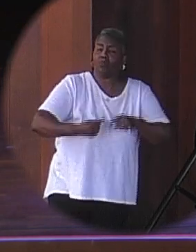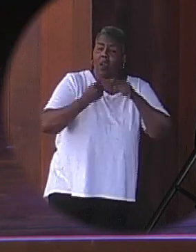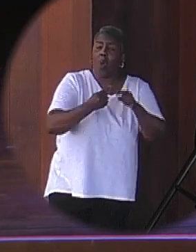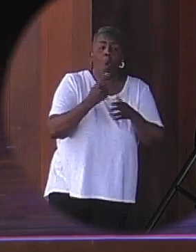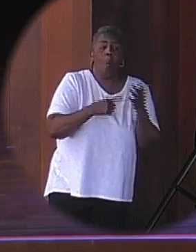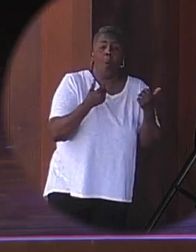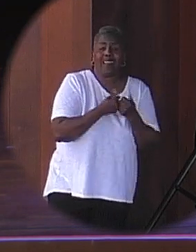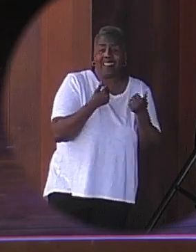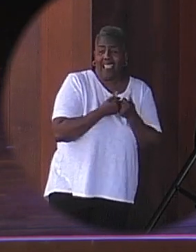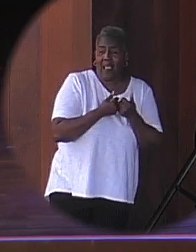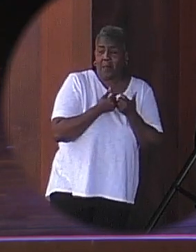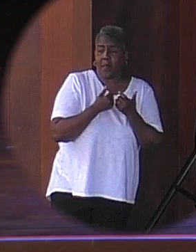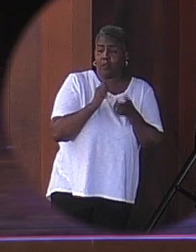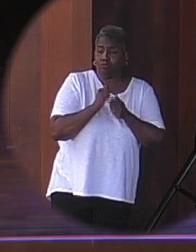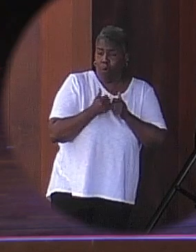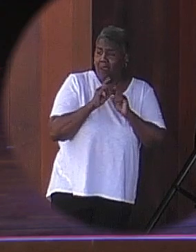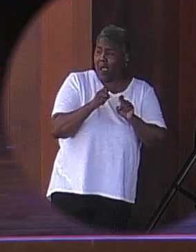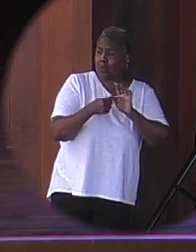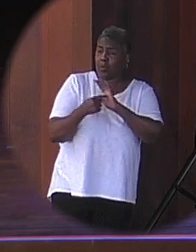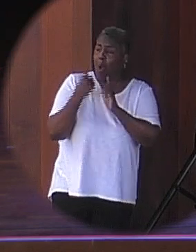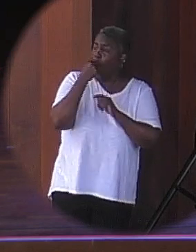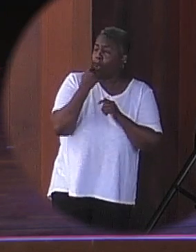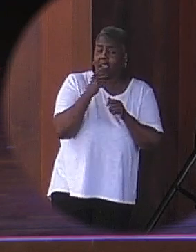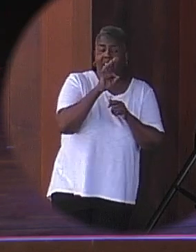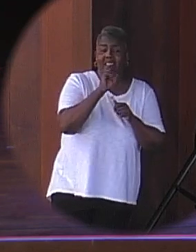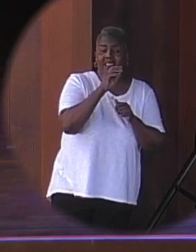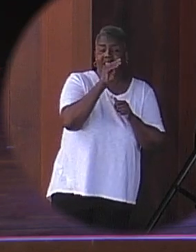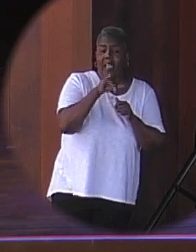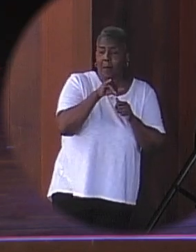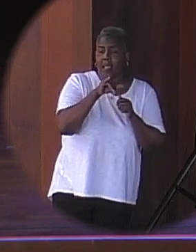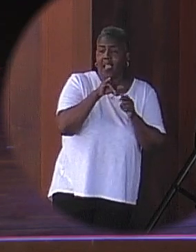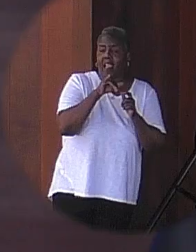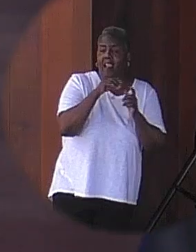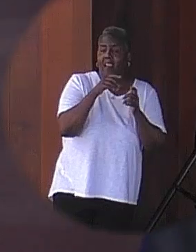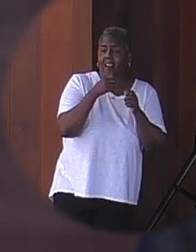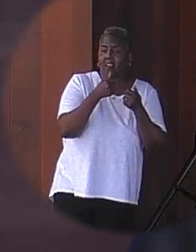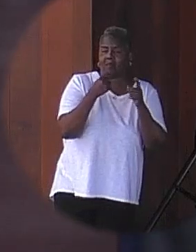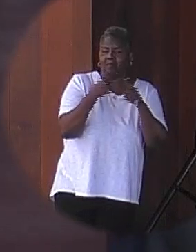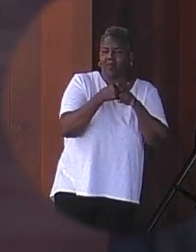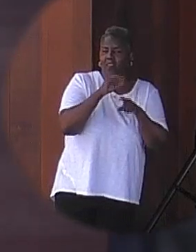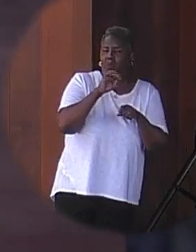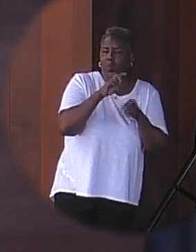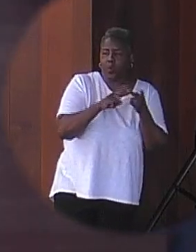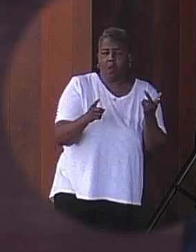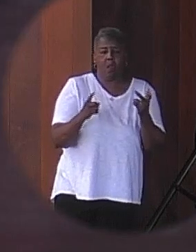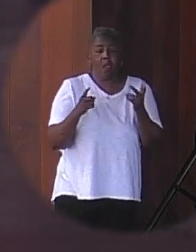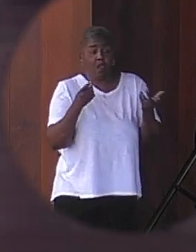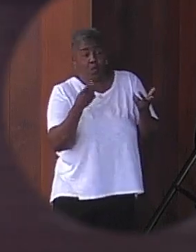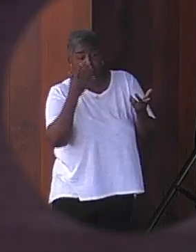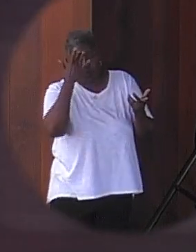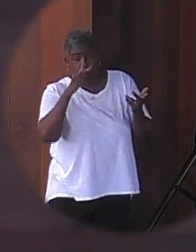show can we mimic? Can we make it look like Family Feud? How do we do Are You Smarter Than Fifth